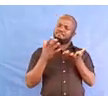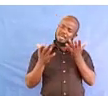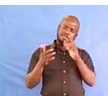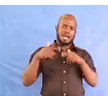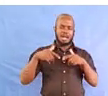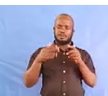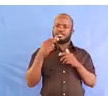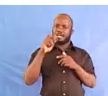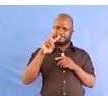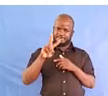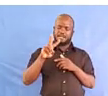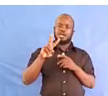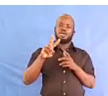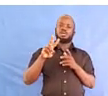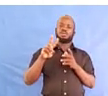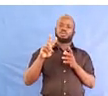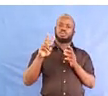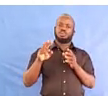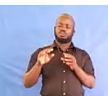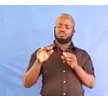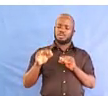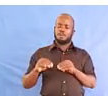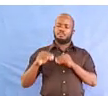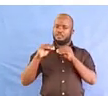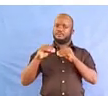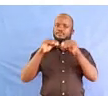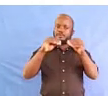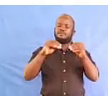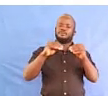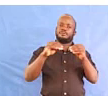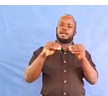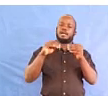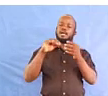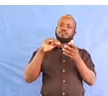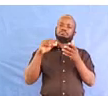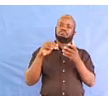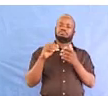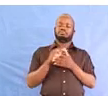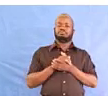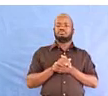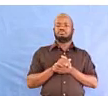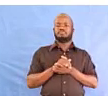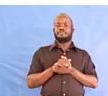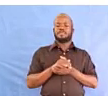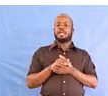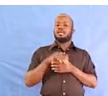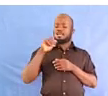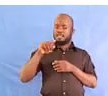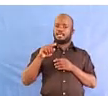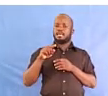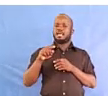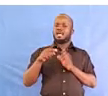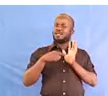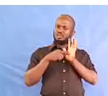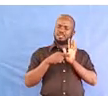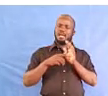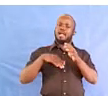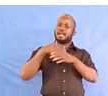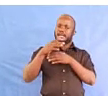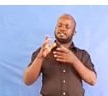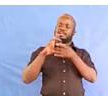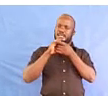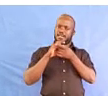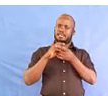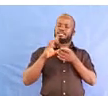prostitution, and urbanization that probably allowed HIV to escape the small region in which it frequently emerged.